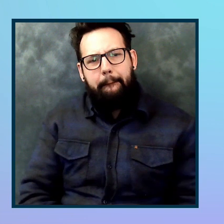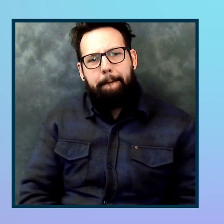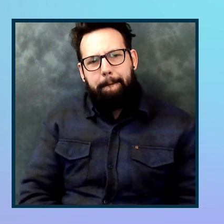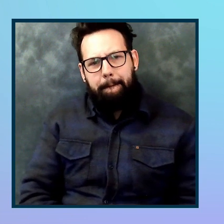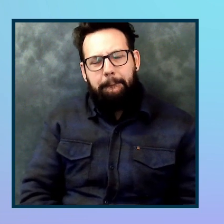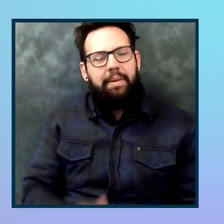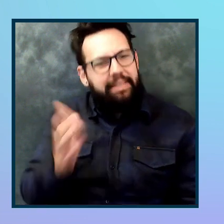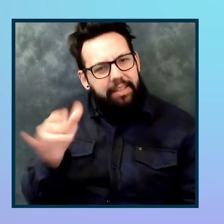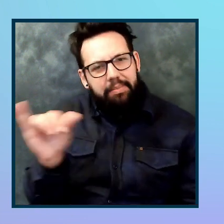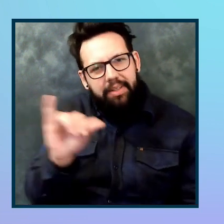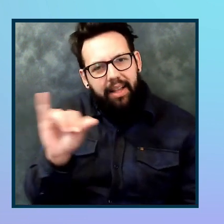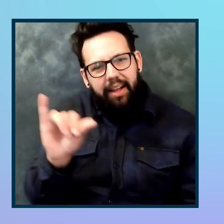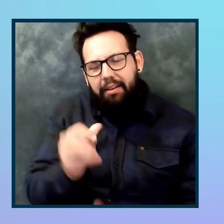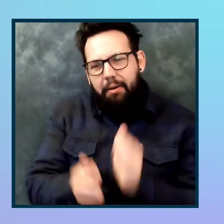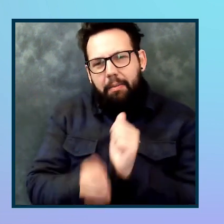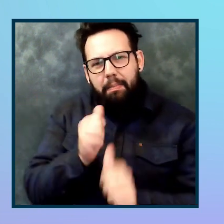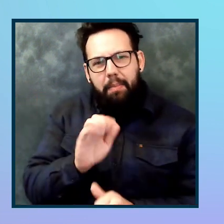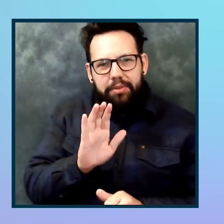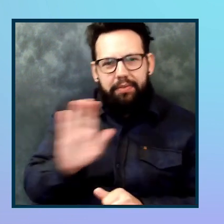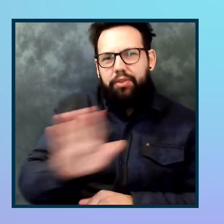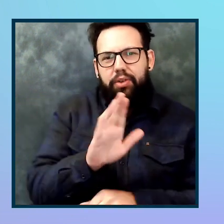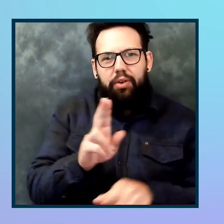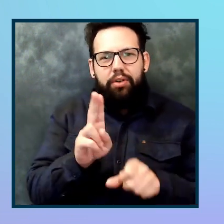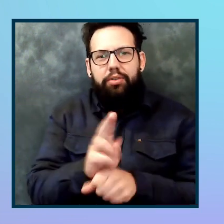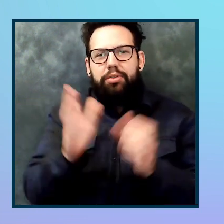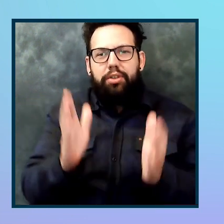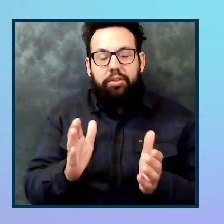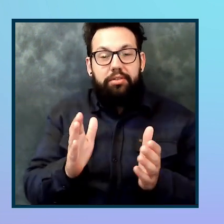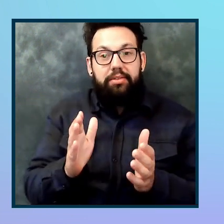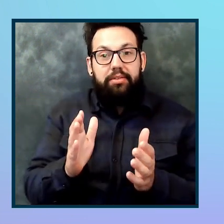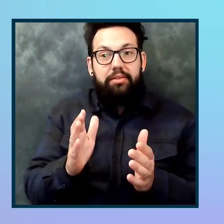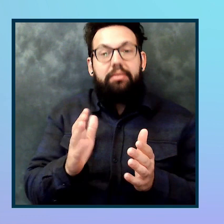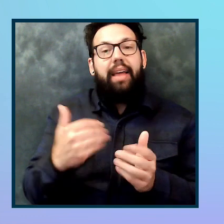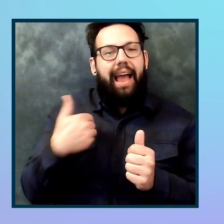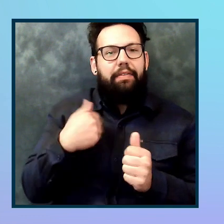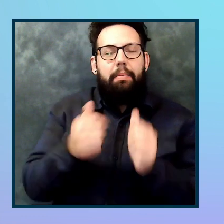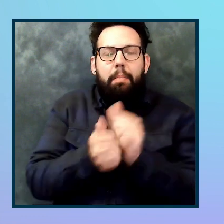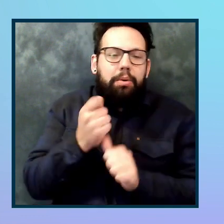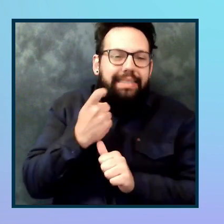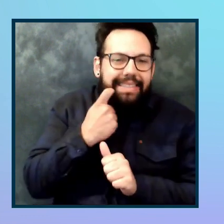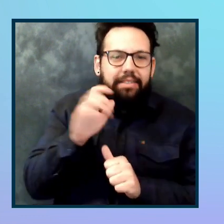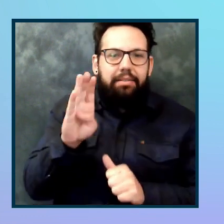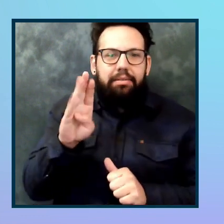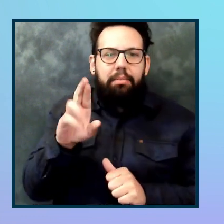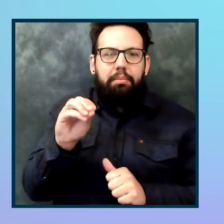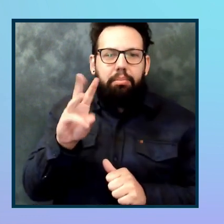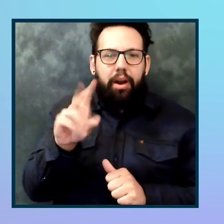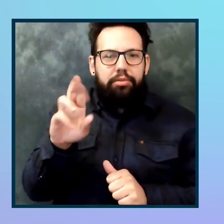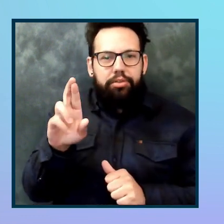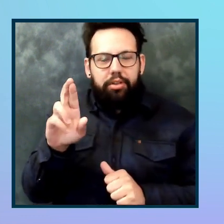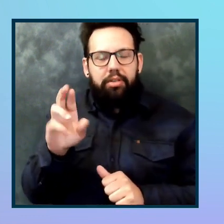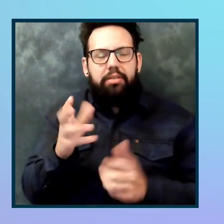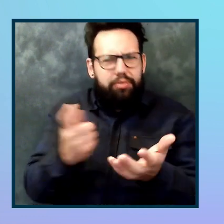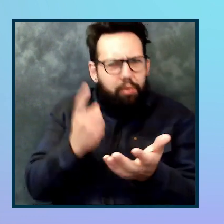sounds like most of your users are in the latest browsers, which is great. Do you have a process for if or